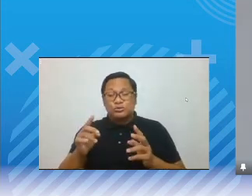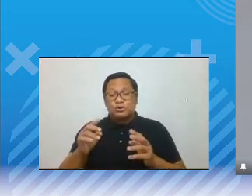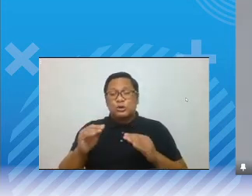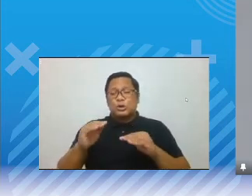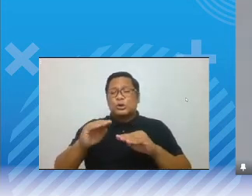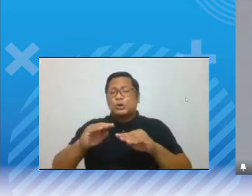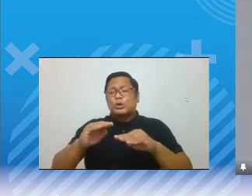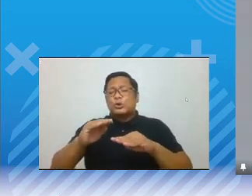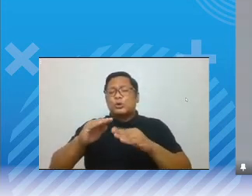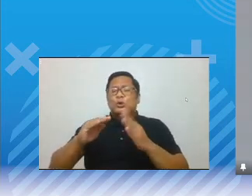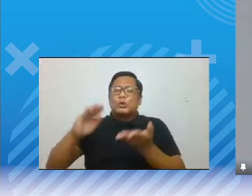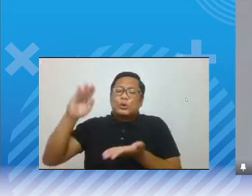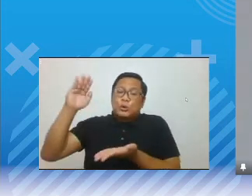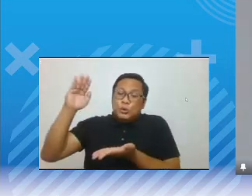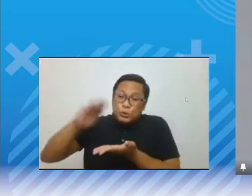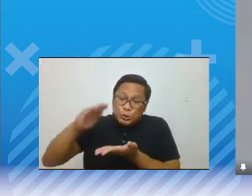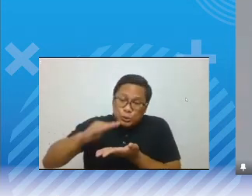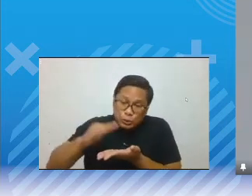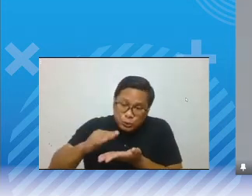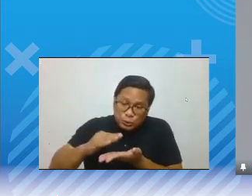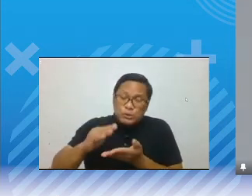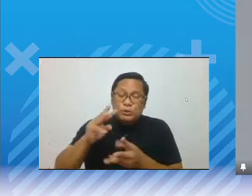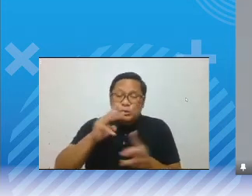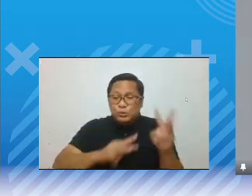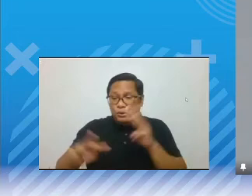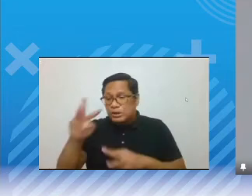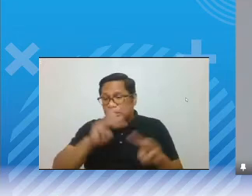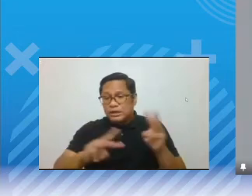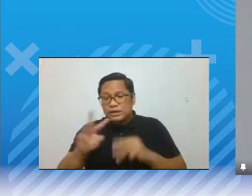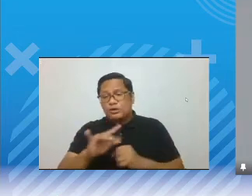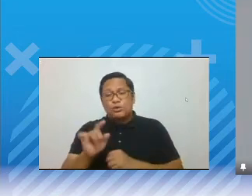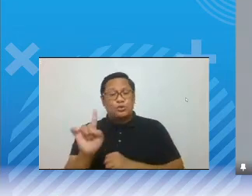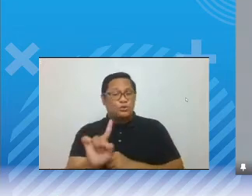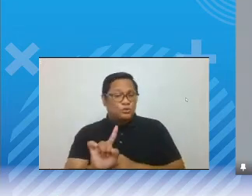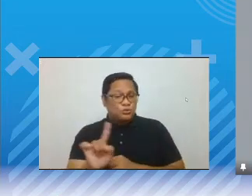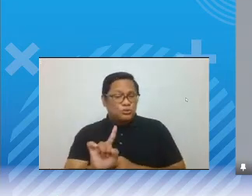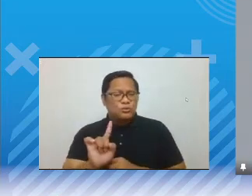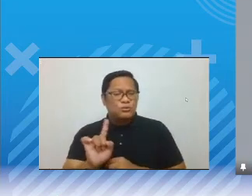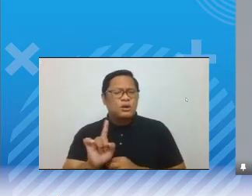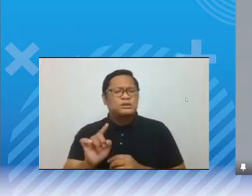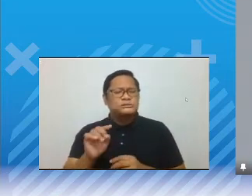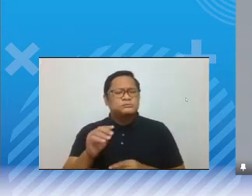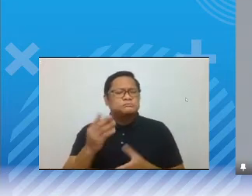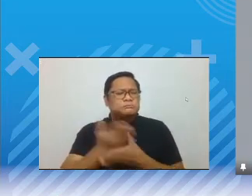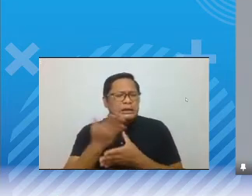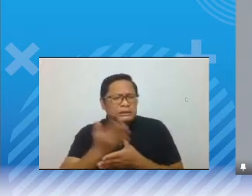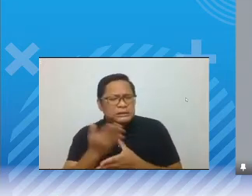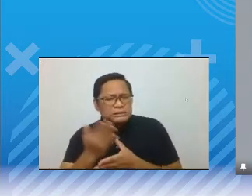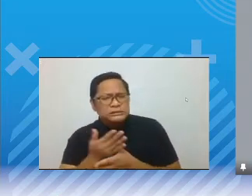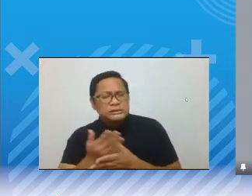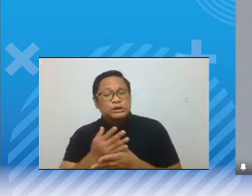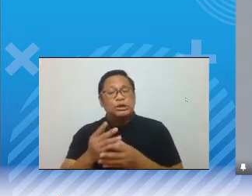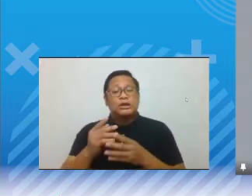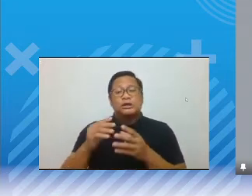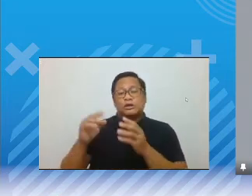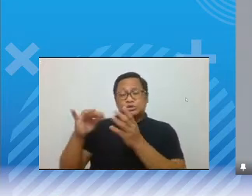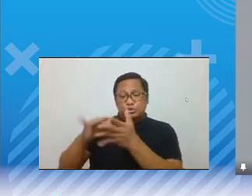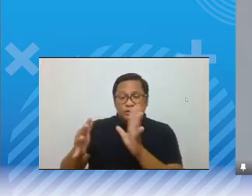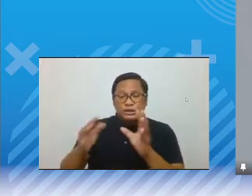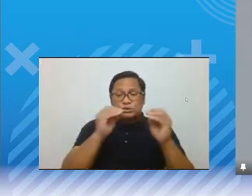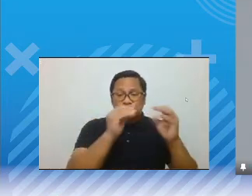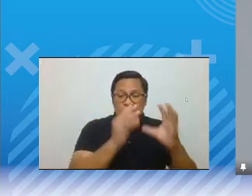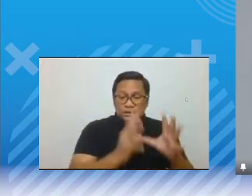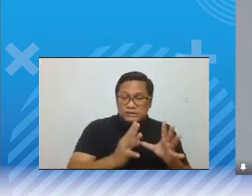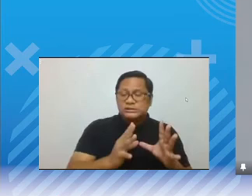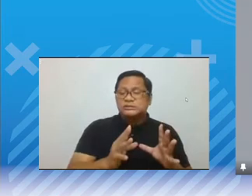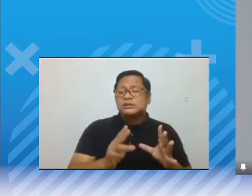or whatever things that is bothering students or maybe teachers, to focus on what